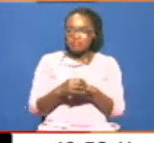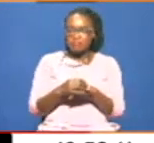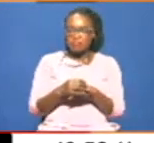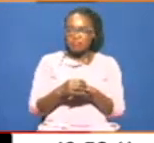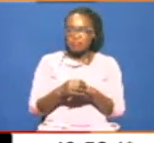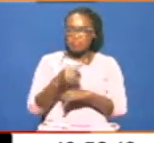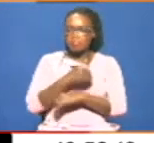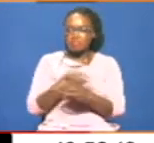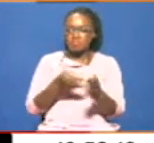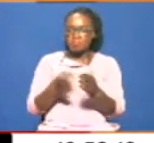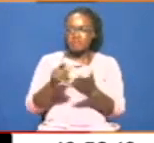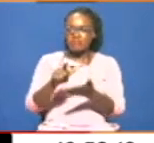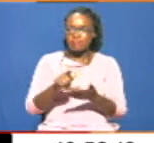loan,